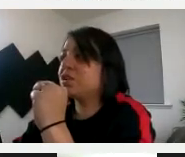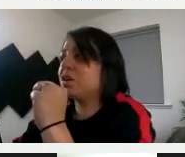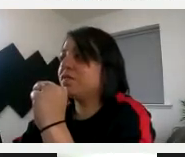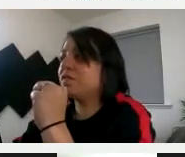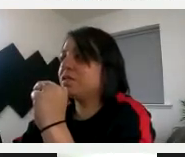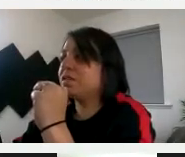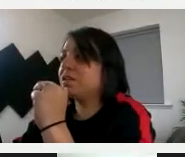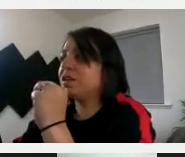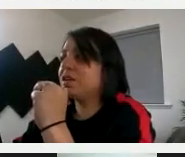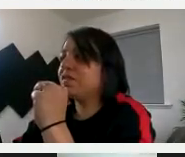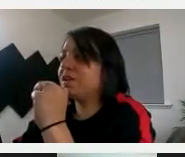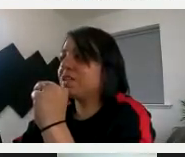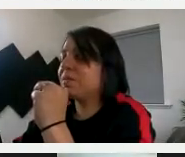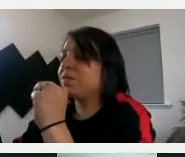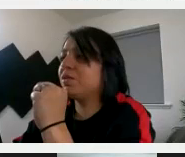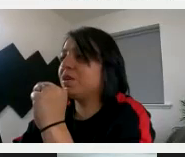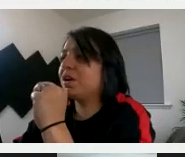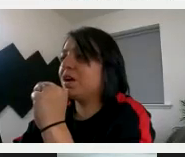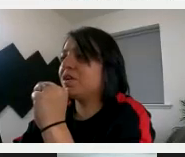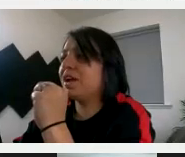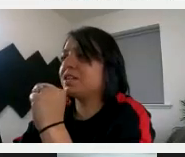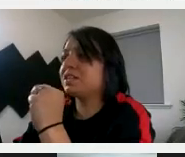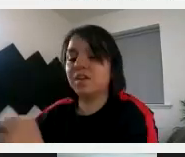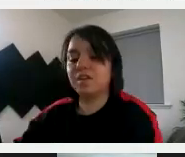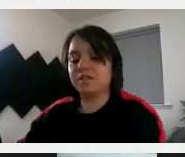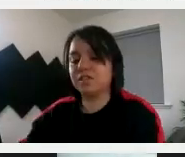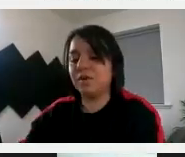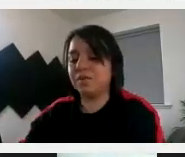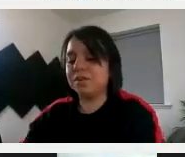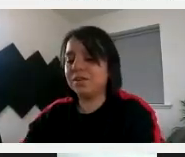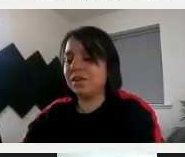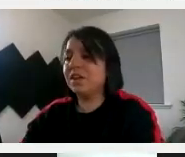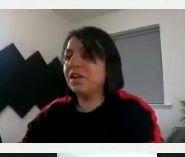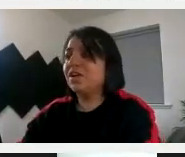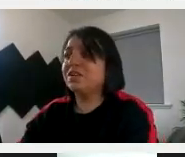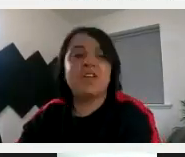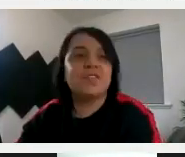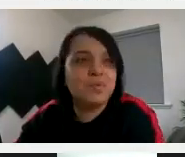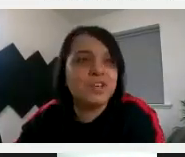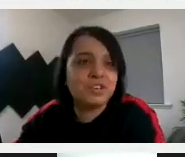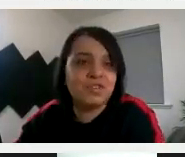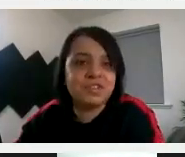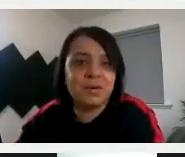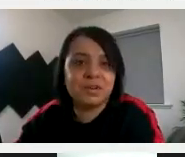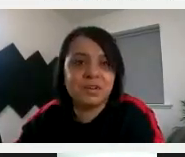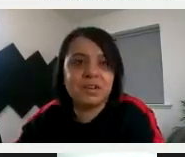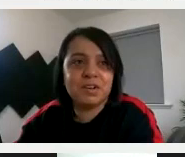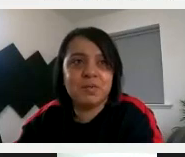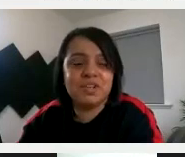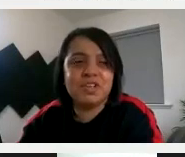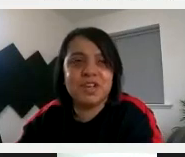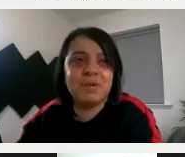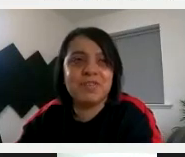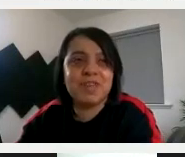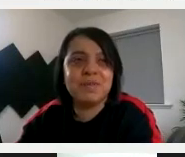guys off, for example, I've got S for scone, because the British love a scone